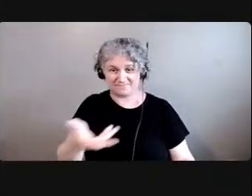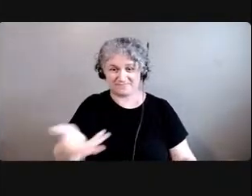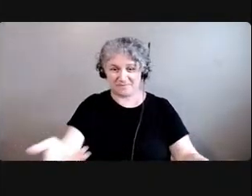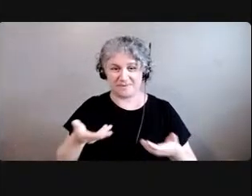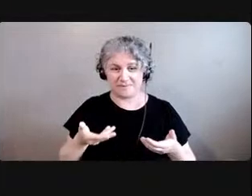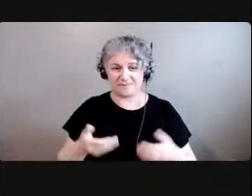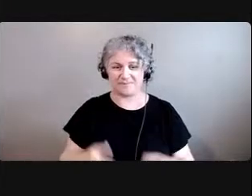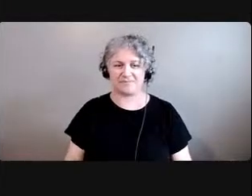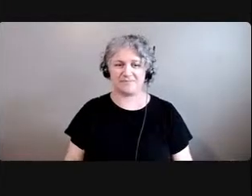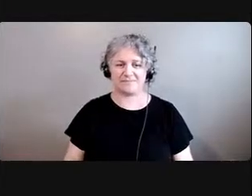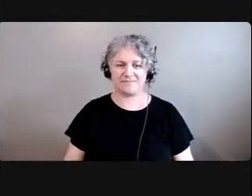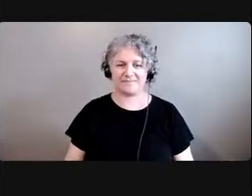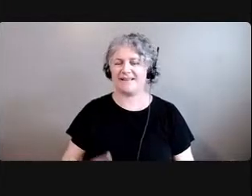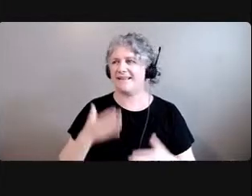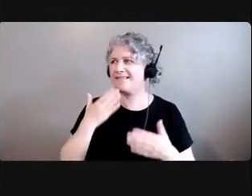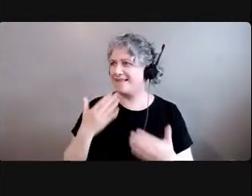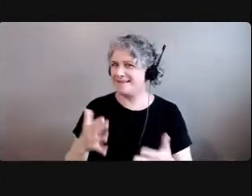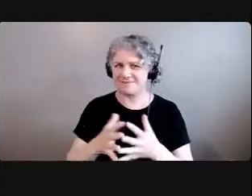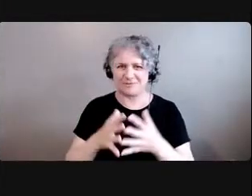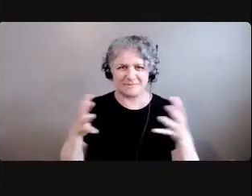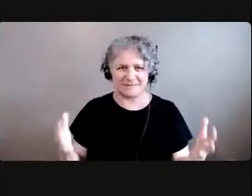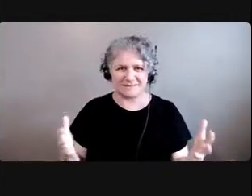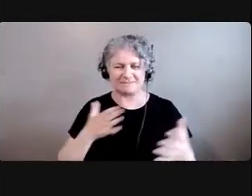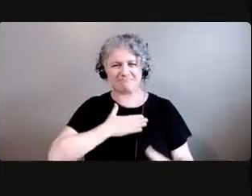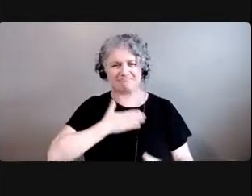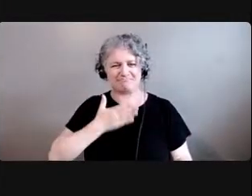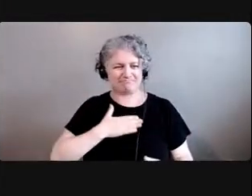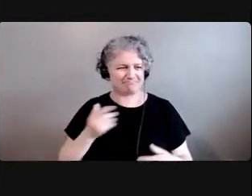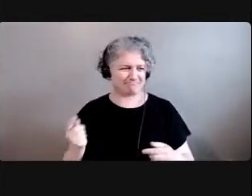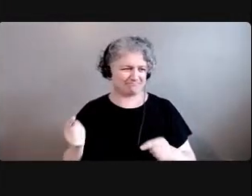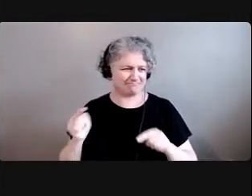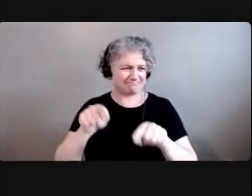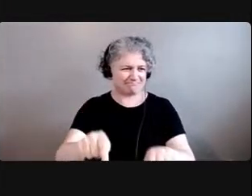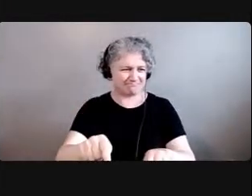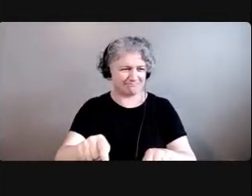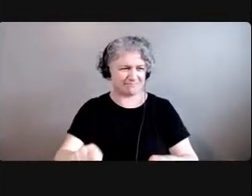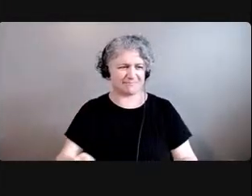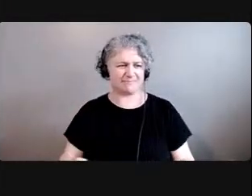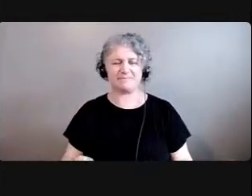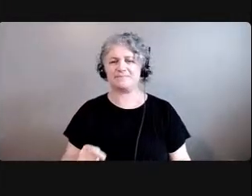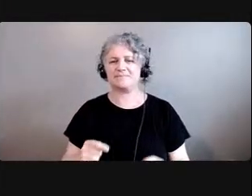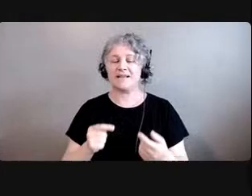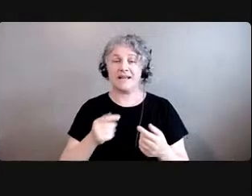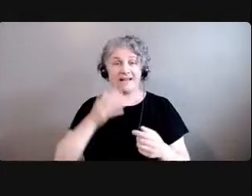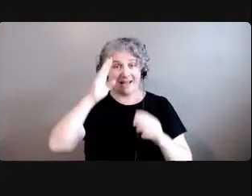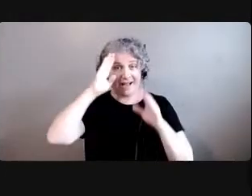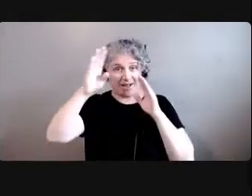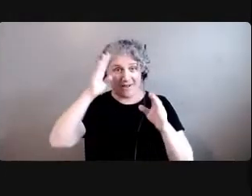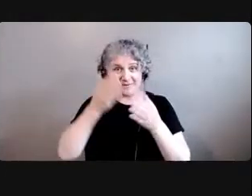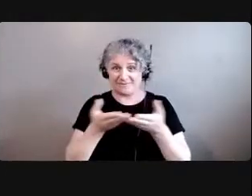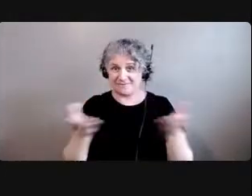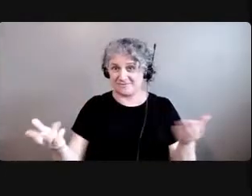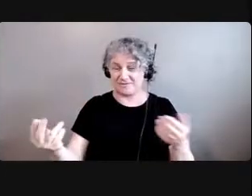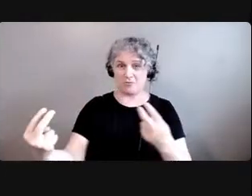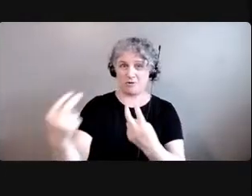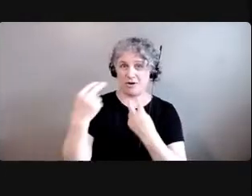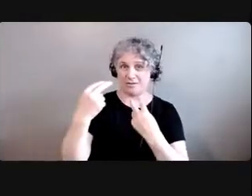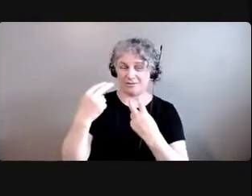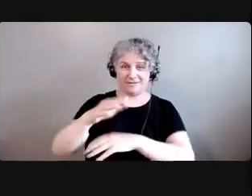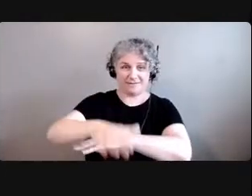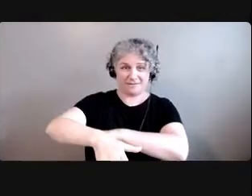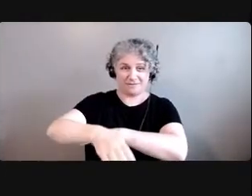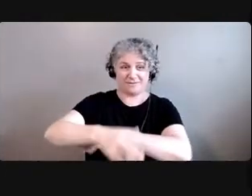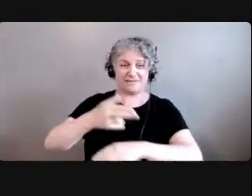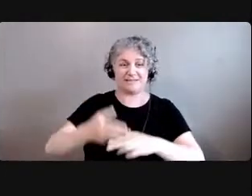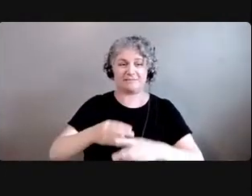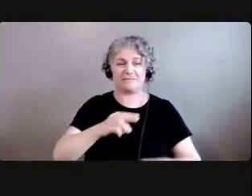Thank you so much. What a pleasure to be here. And hello to everyone tuning in this afternoon. My name